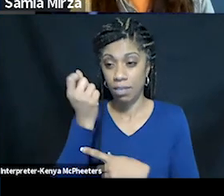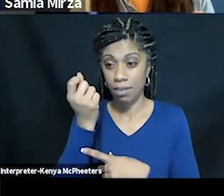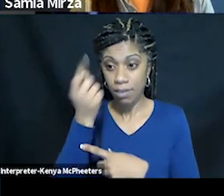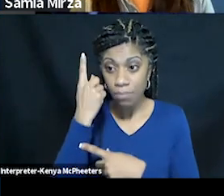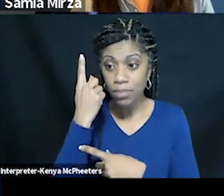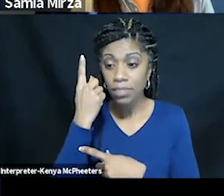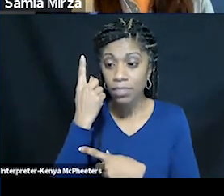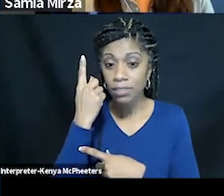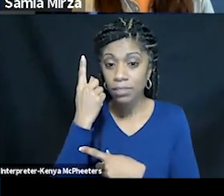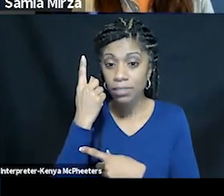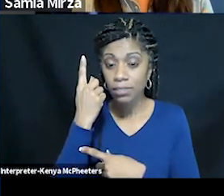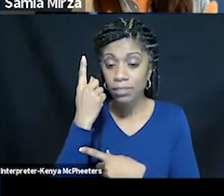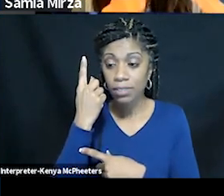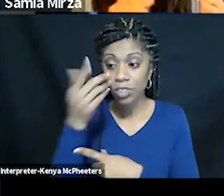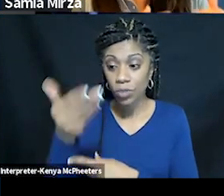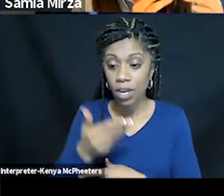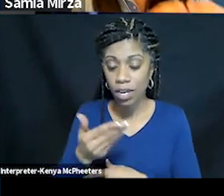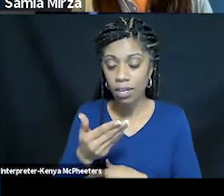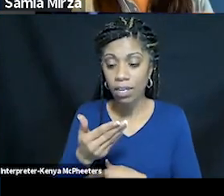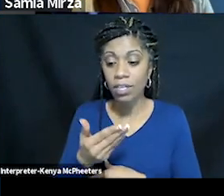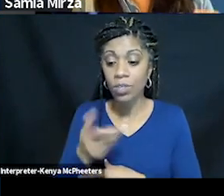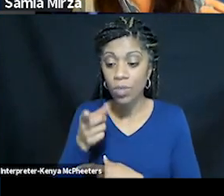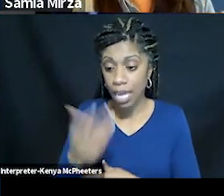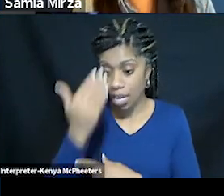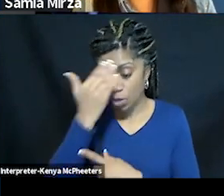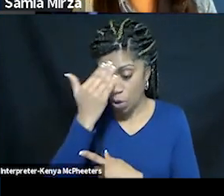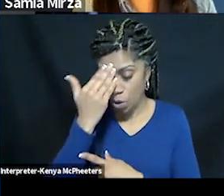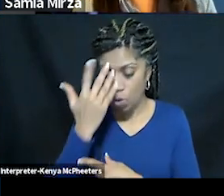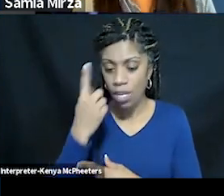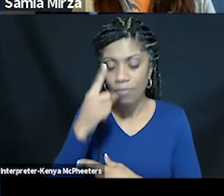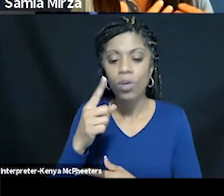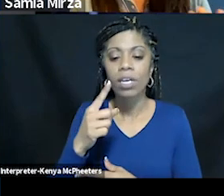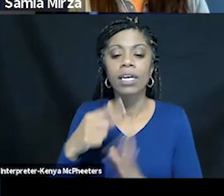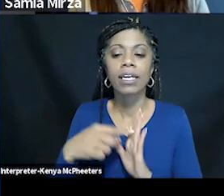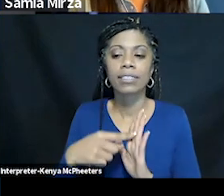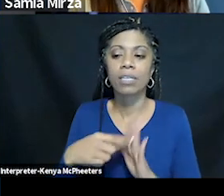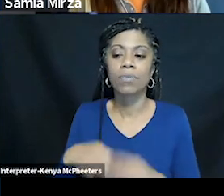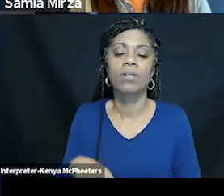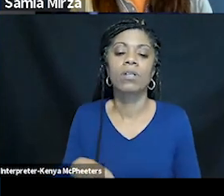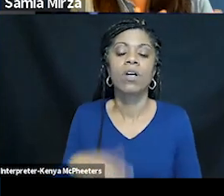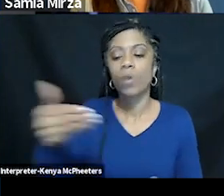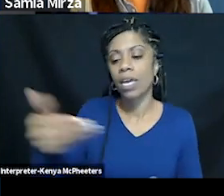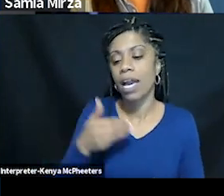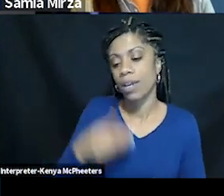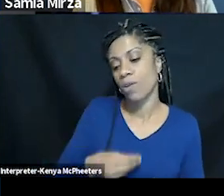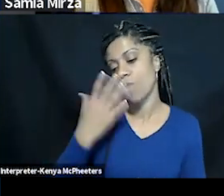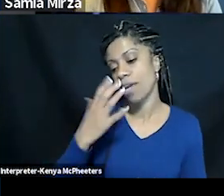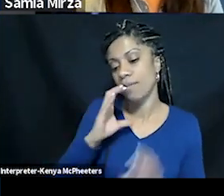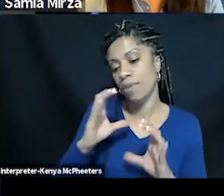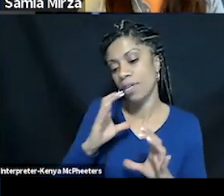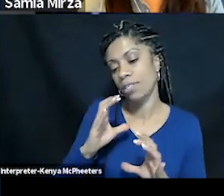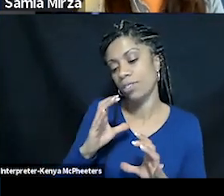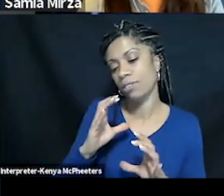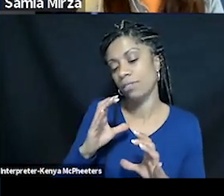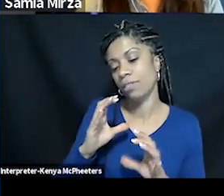for. Often what happens is we'll hire a white communications firm because we trust them, we know them, they have a big name, and then